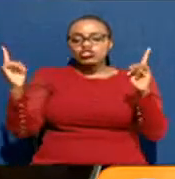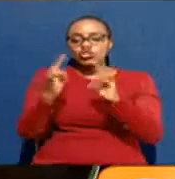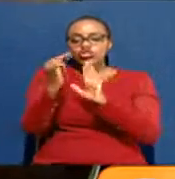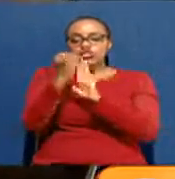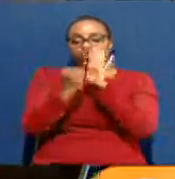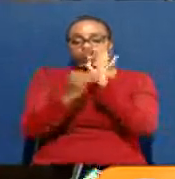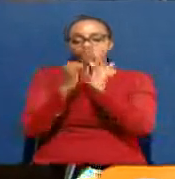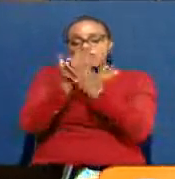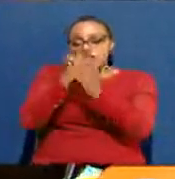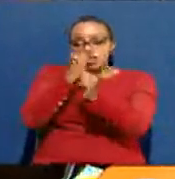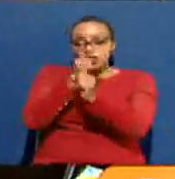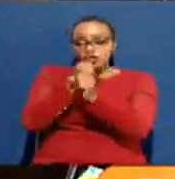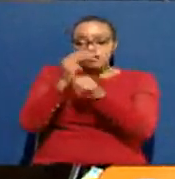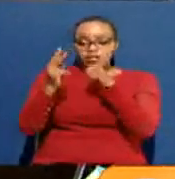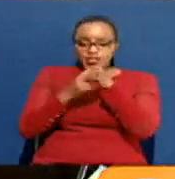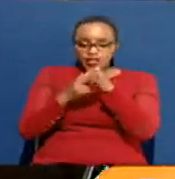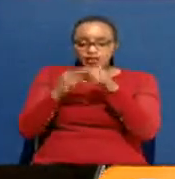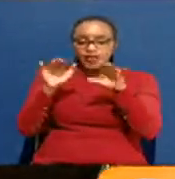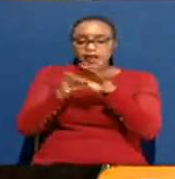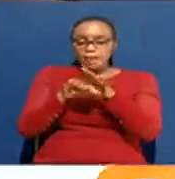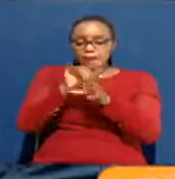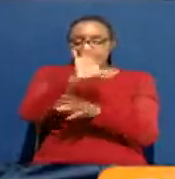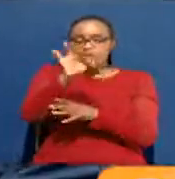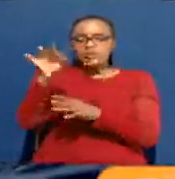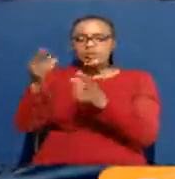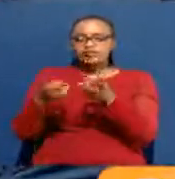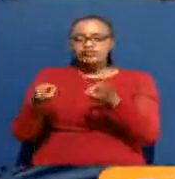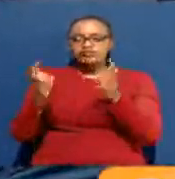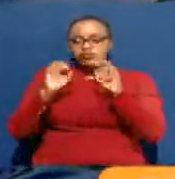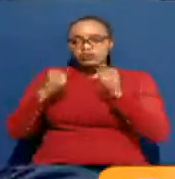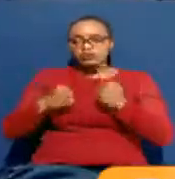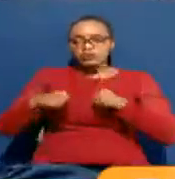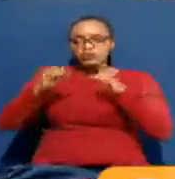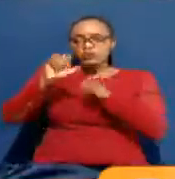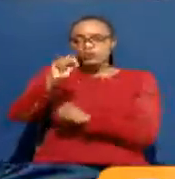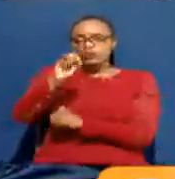job by a 7-member selection panel chaired by the Solicitor General. Hassan